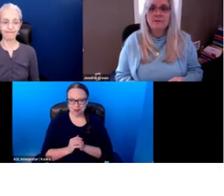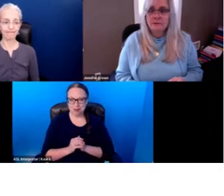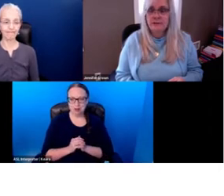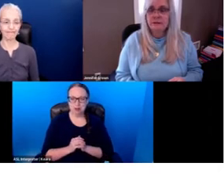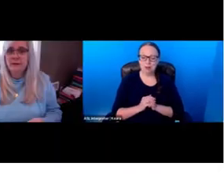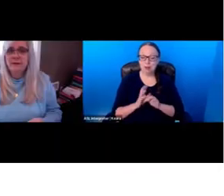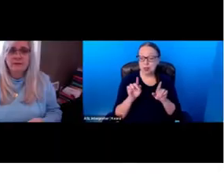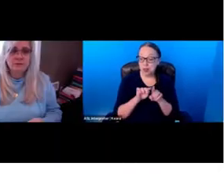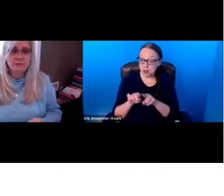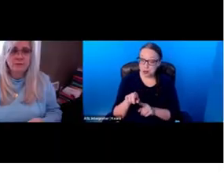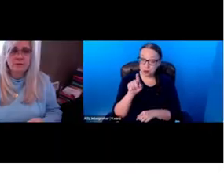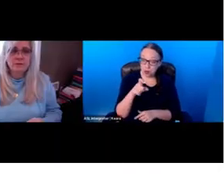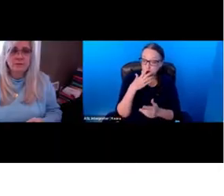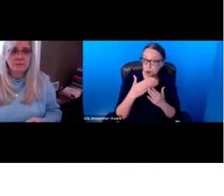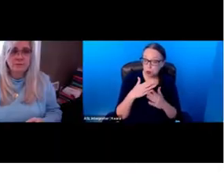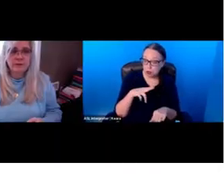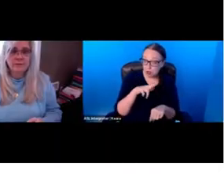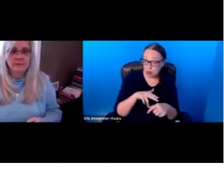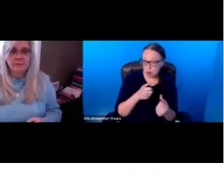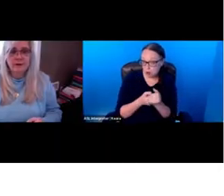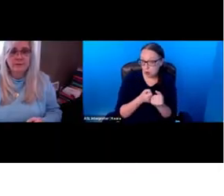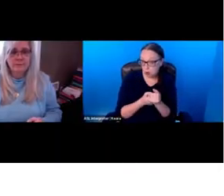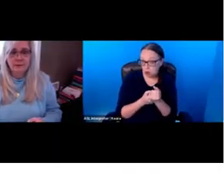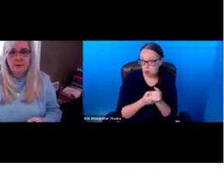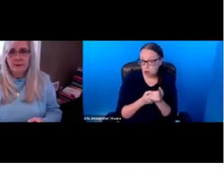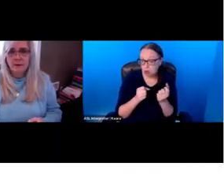You also need really good natural supports to be able